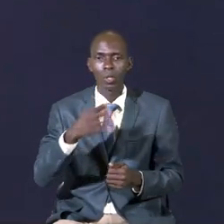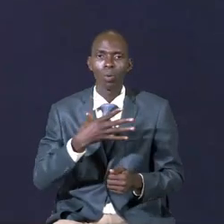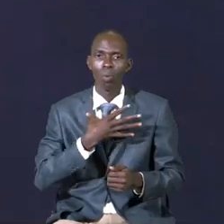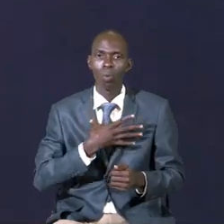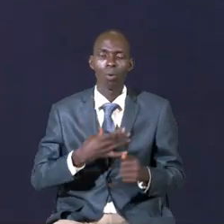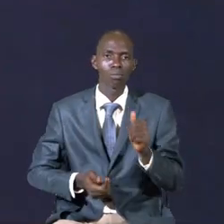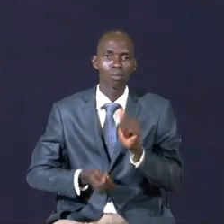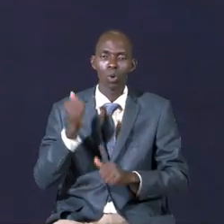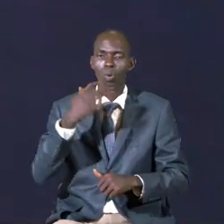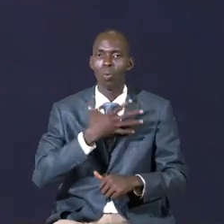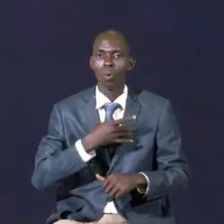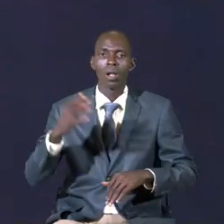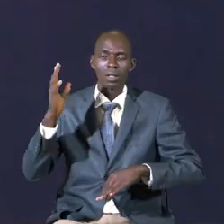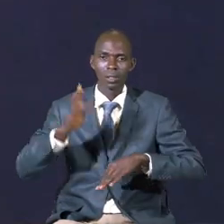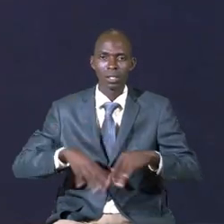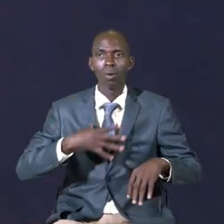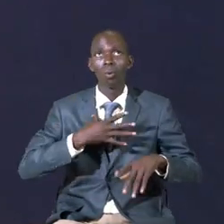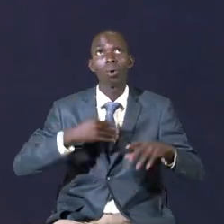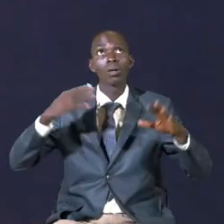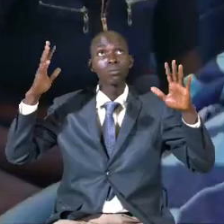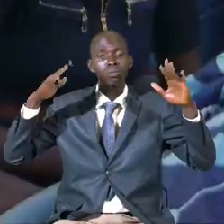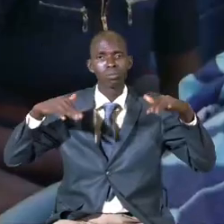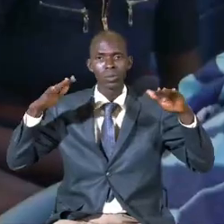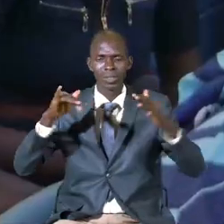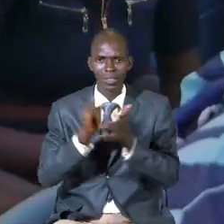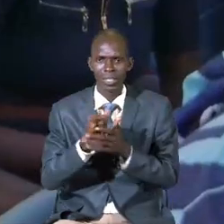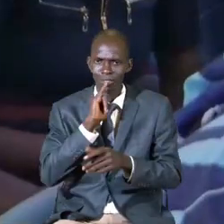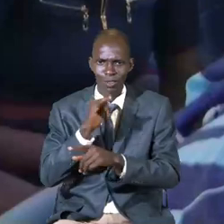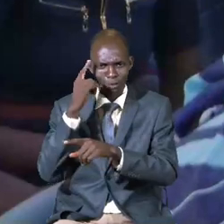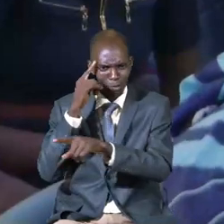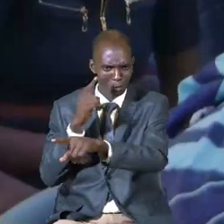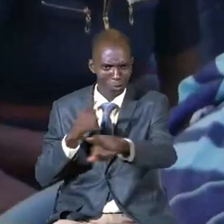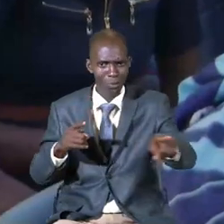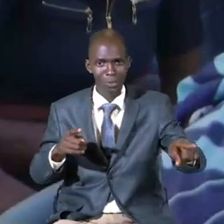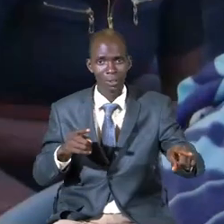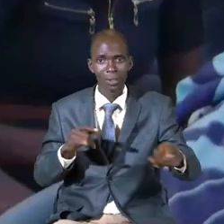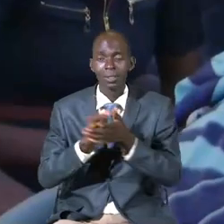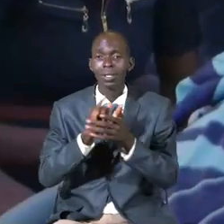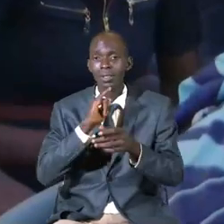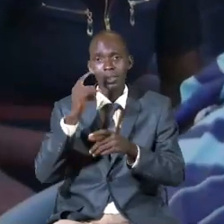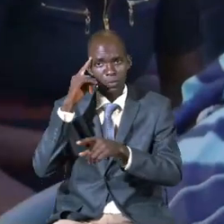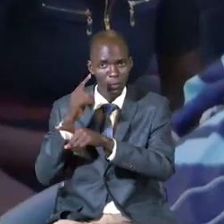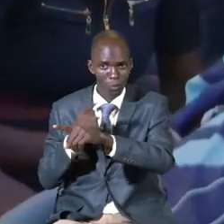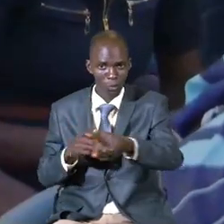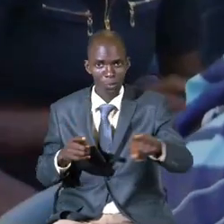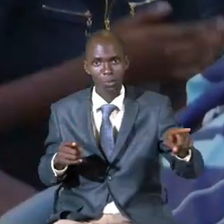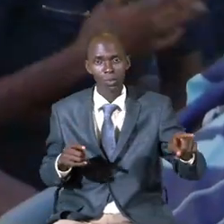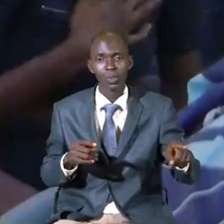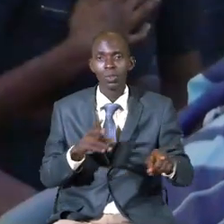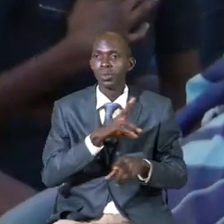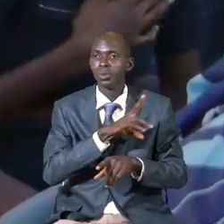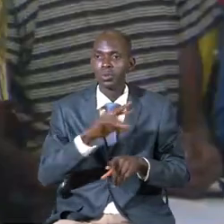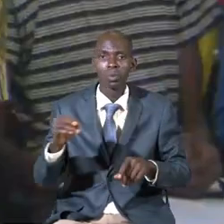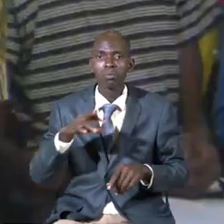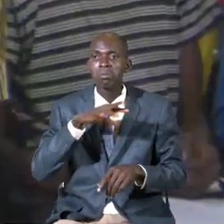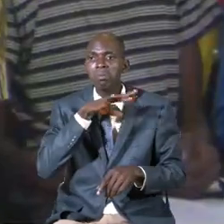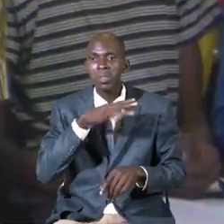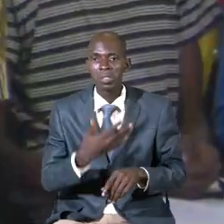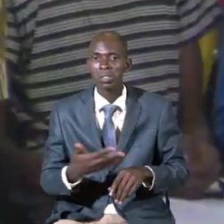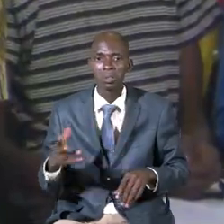whiter than snow that's you i say that's you no sport no